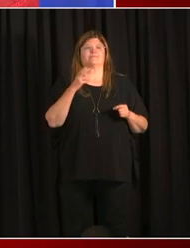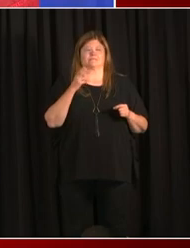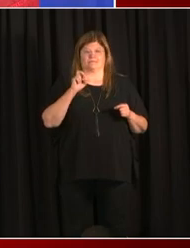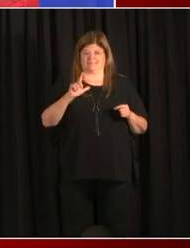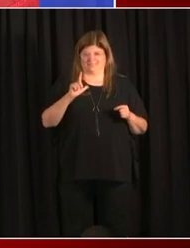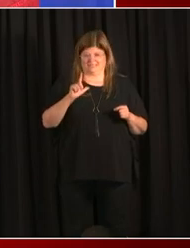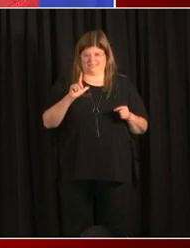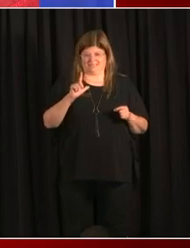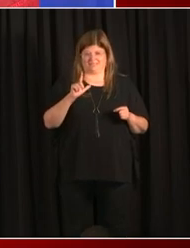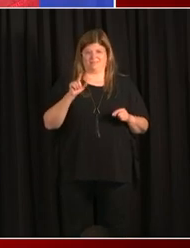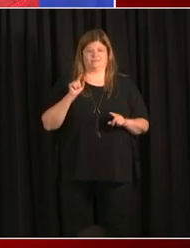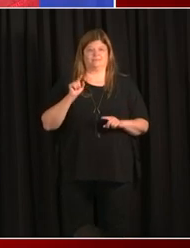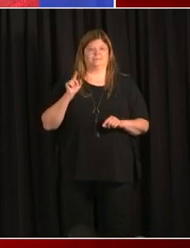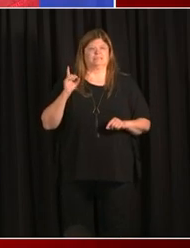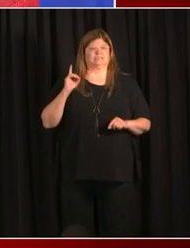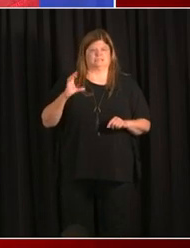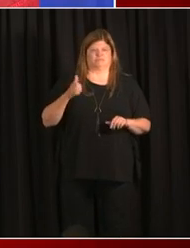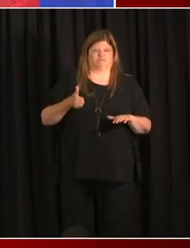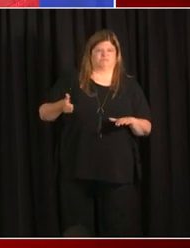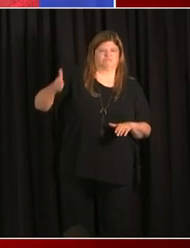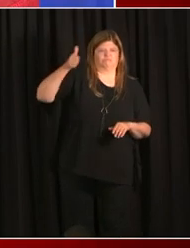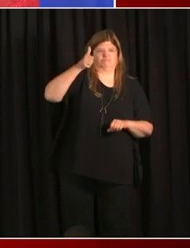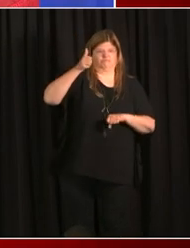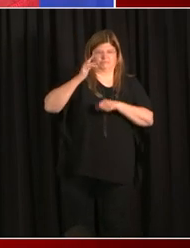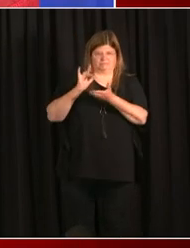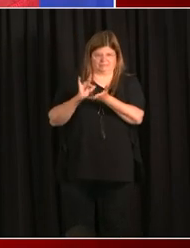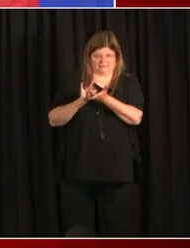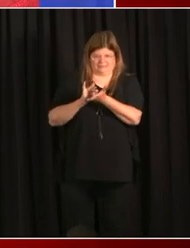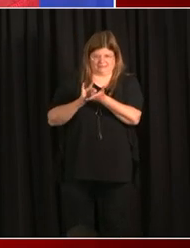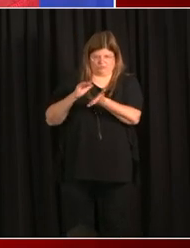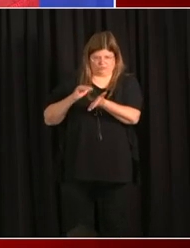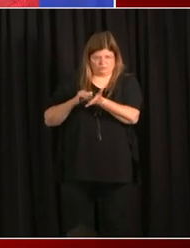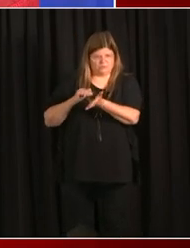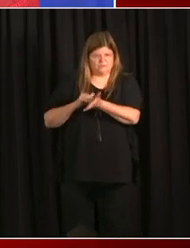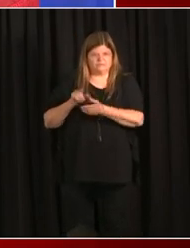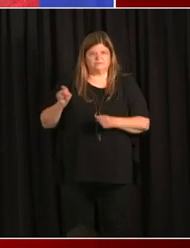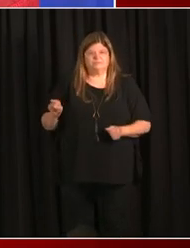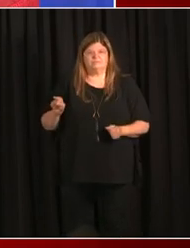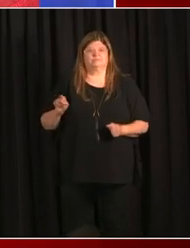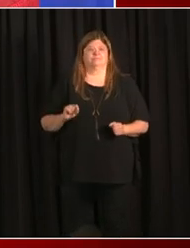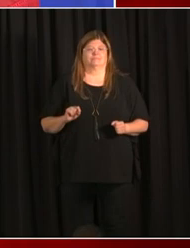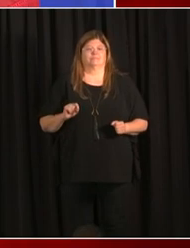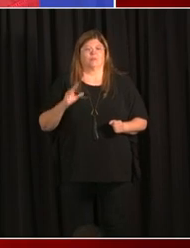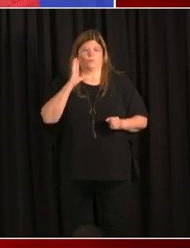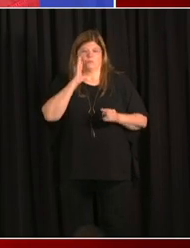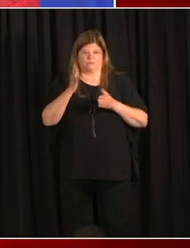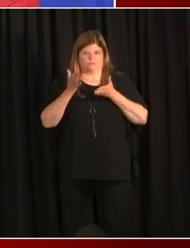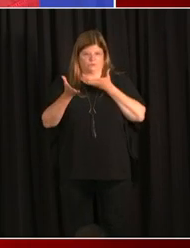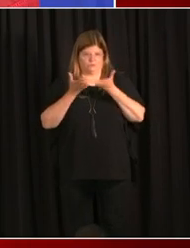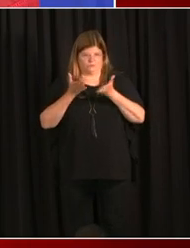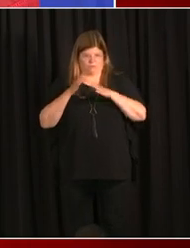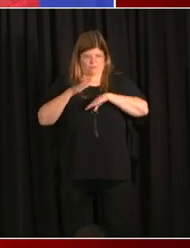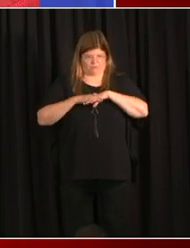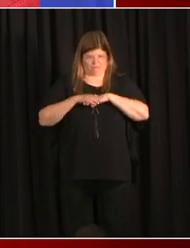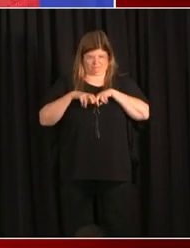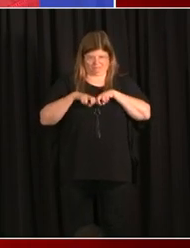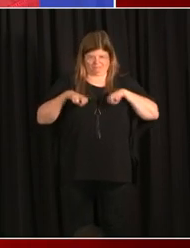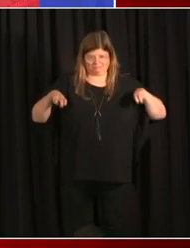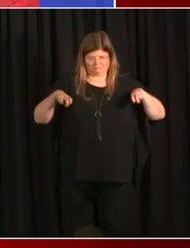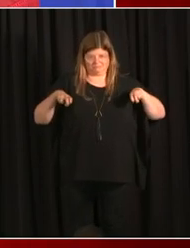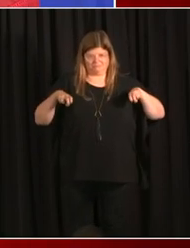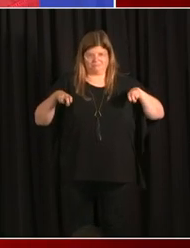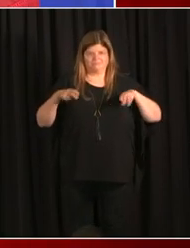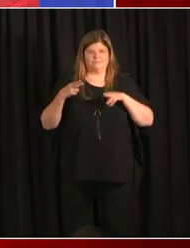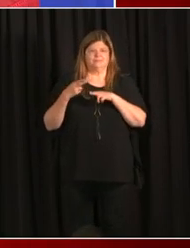examiner. And Dr. Mitchell will be serving as well as the interim deputy mayor